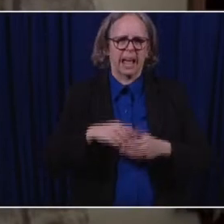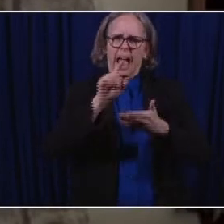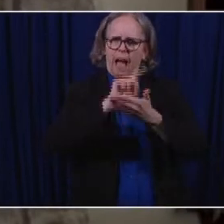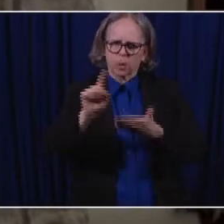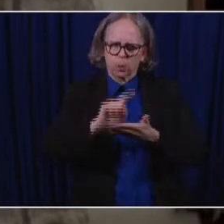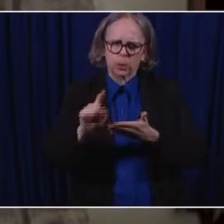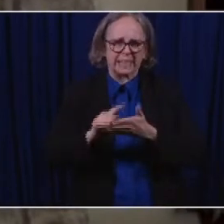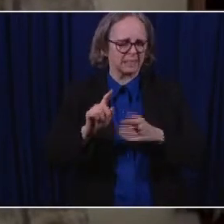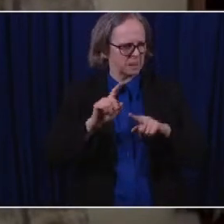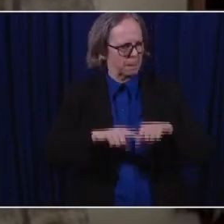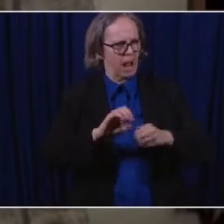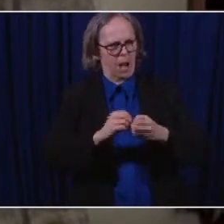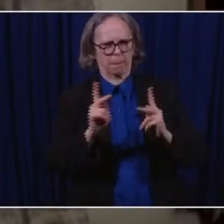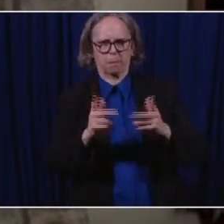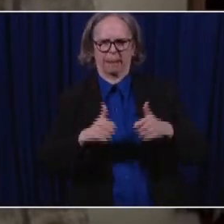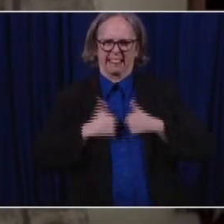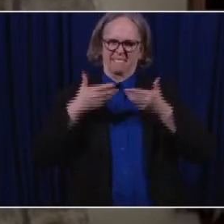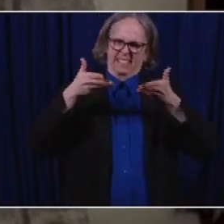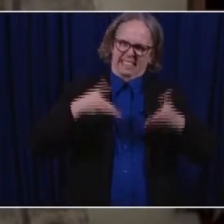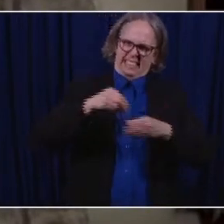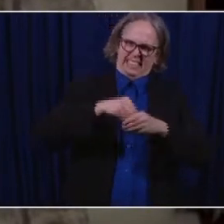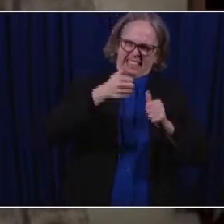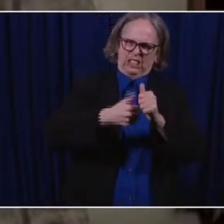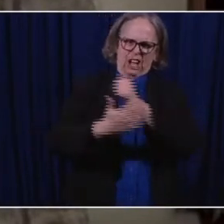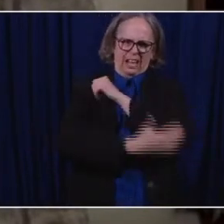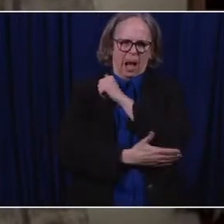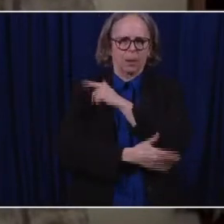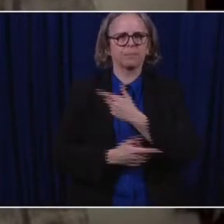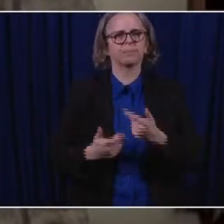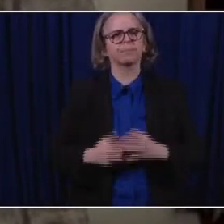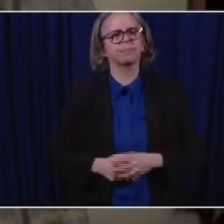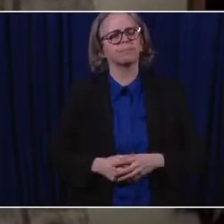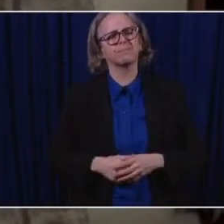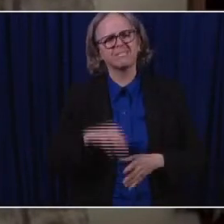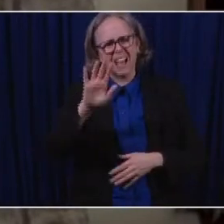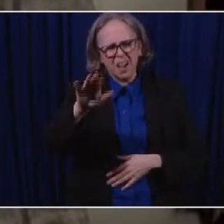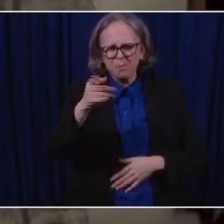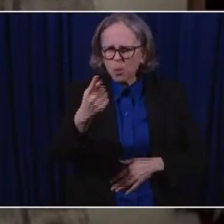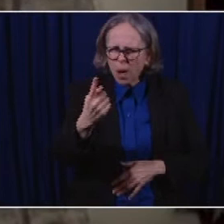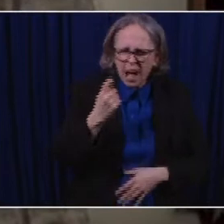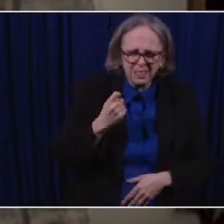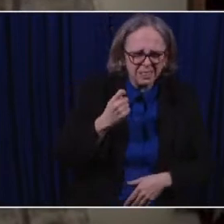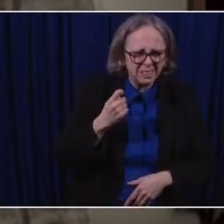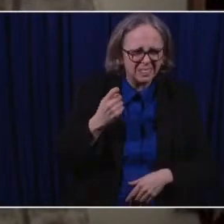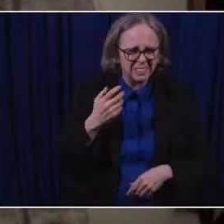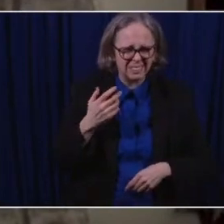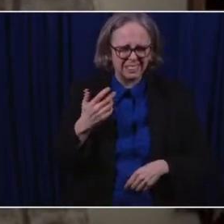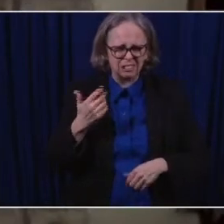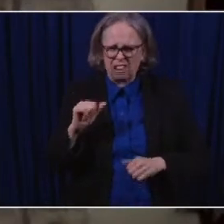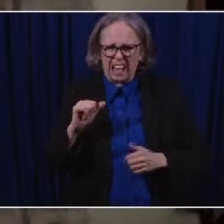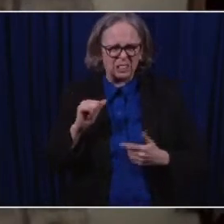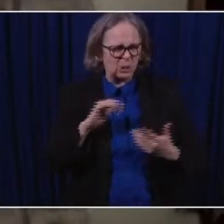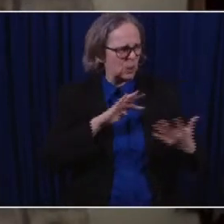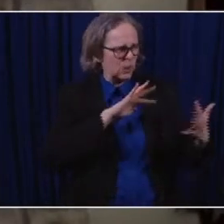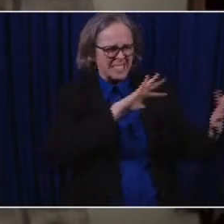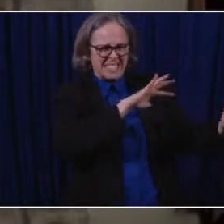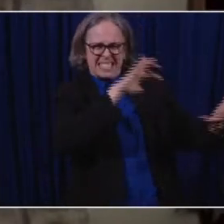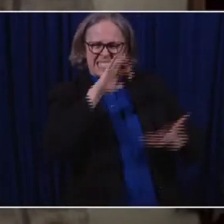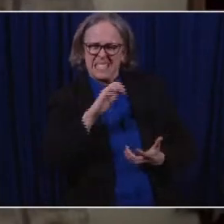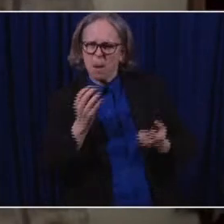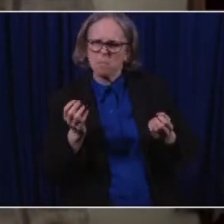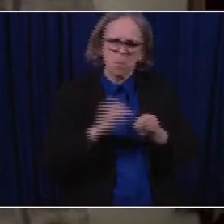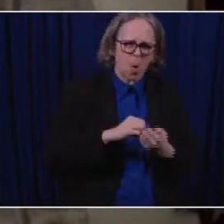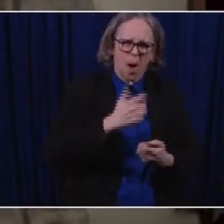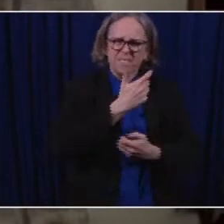population. As far as what we've done to get more vaccine, you know, I've talked, as I said, I talked